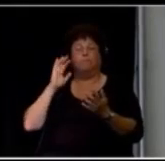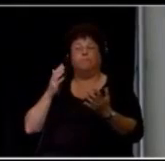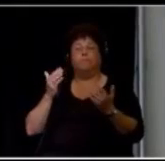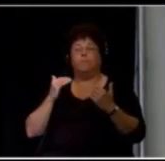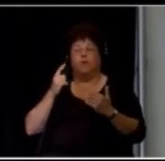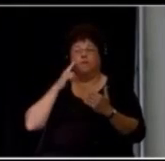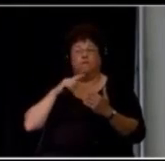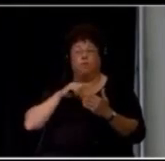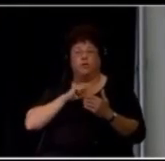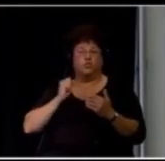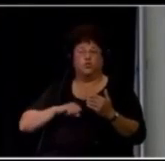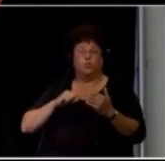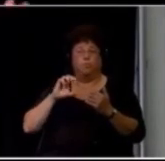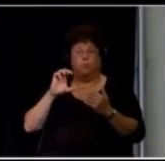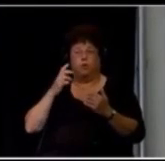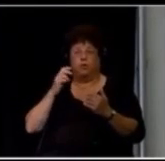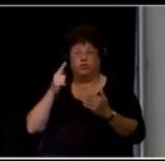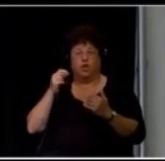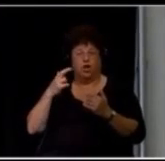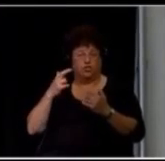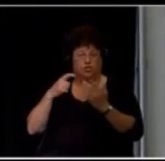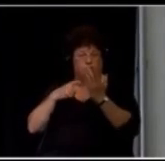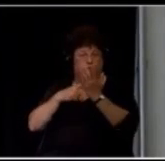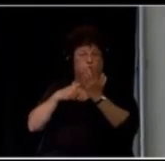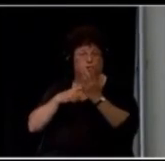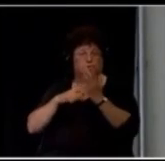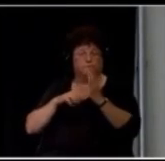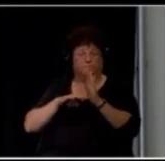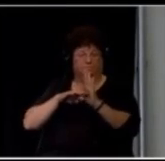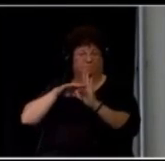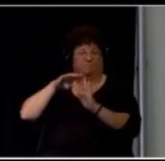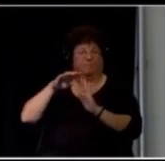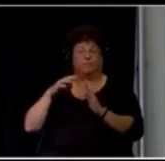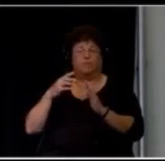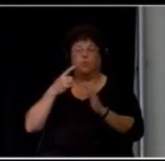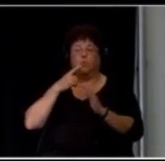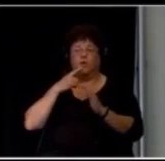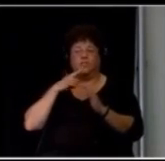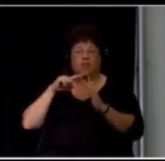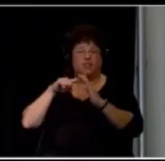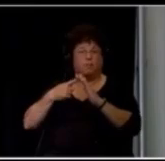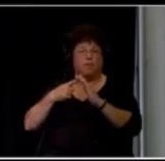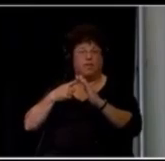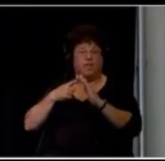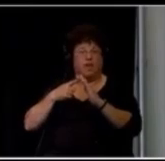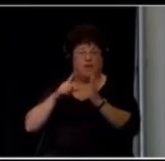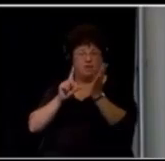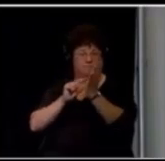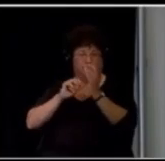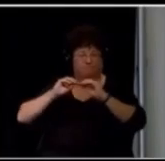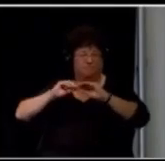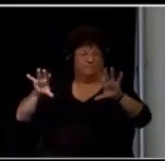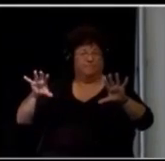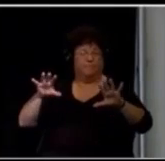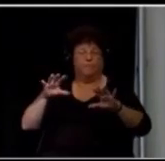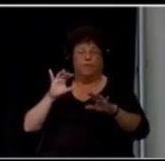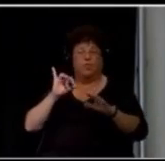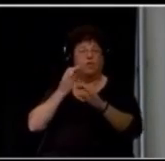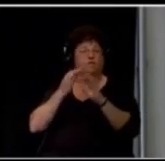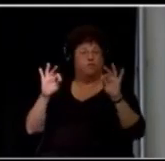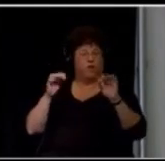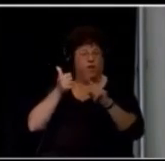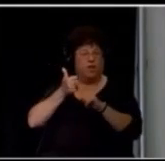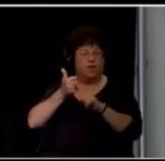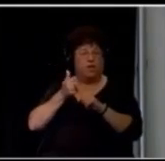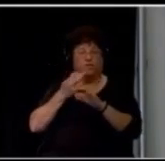For the superchargers, as we said in the initial press release, the superchargers are free.